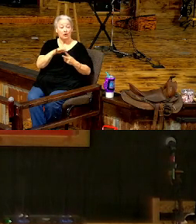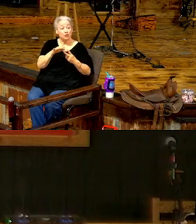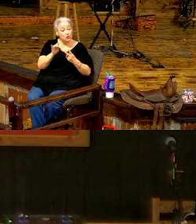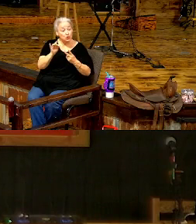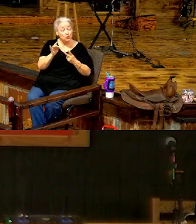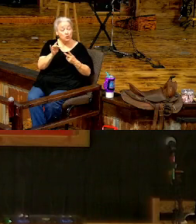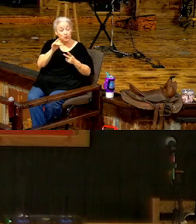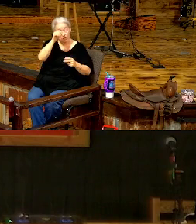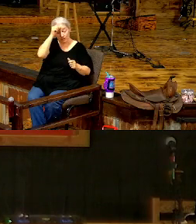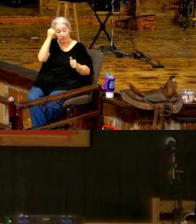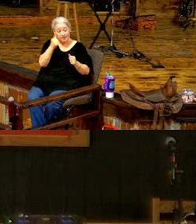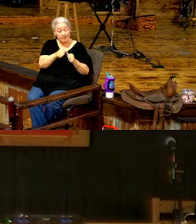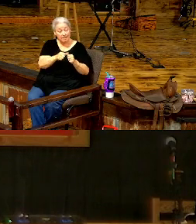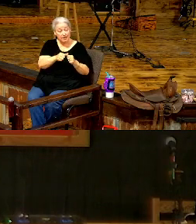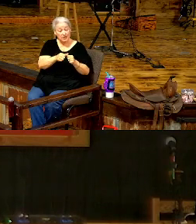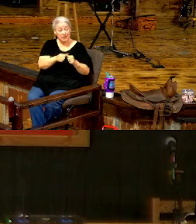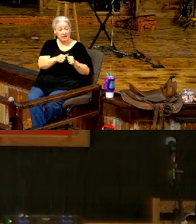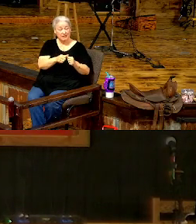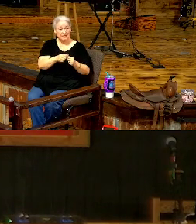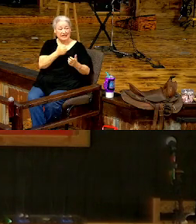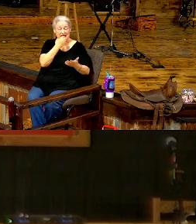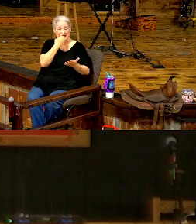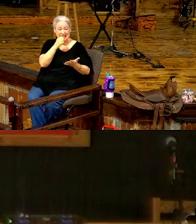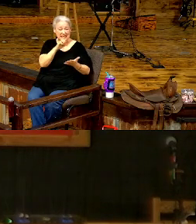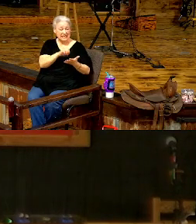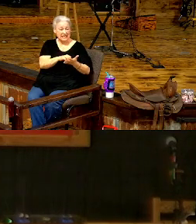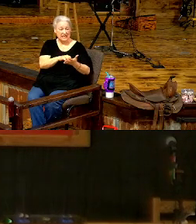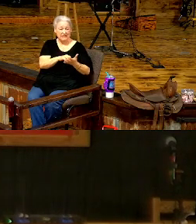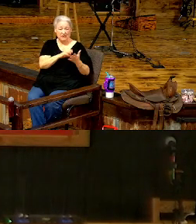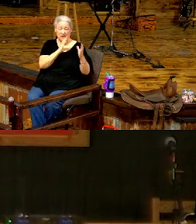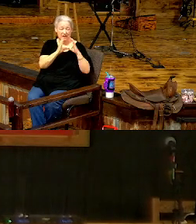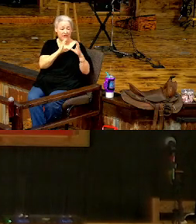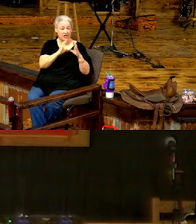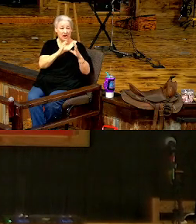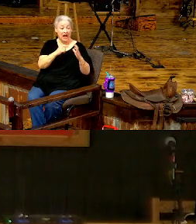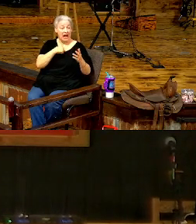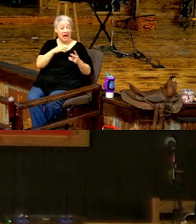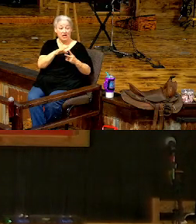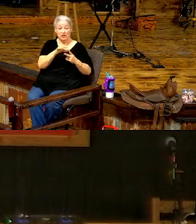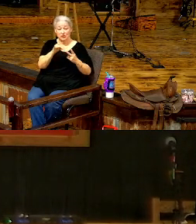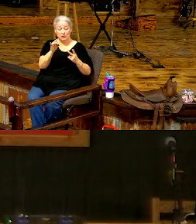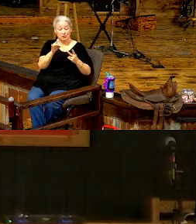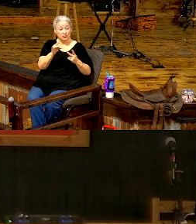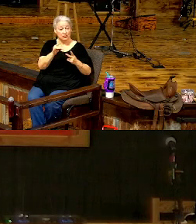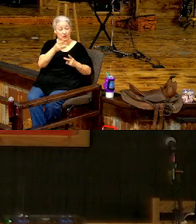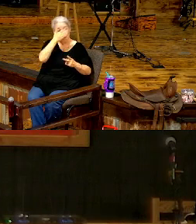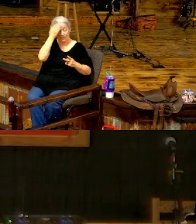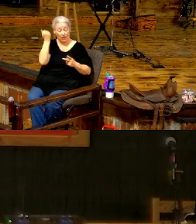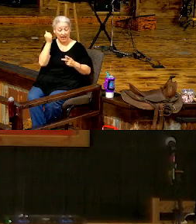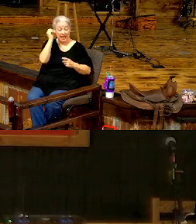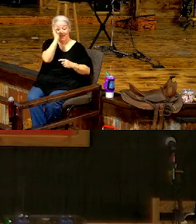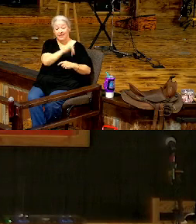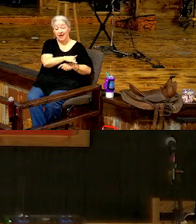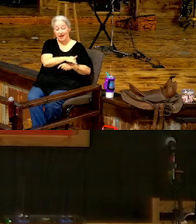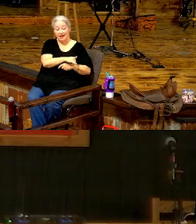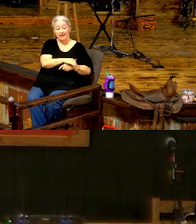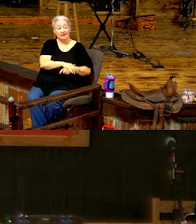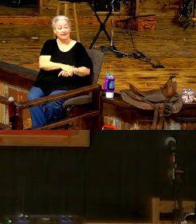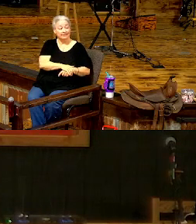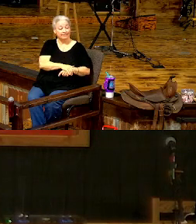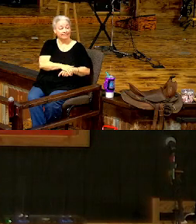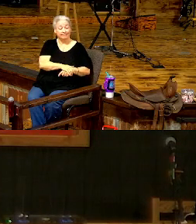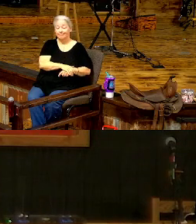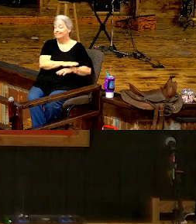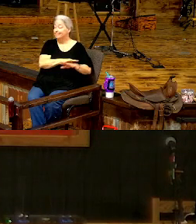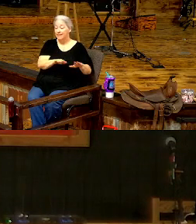those conversations that you had with your neighbor and it got ugly. I choose to forget that and remember it